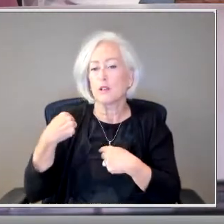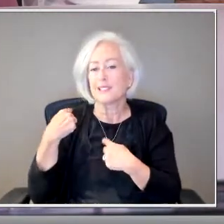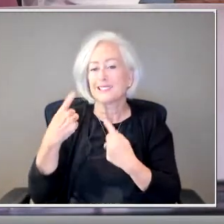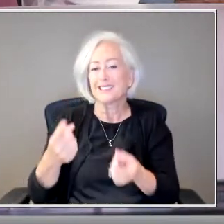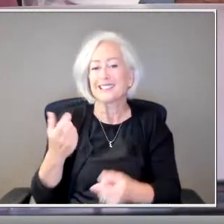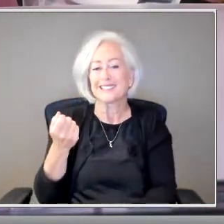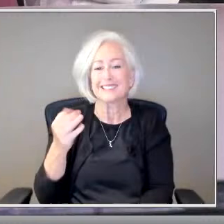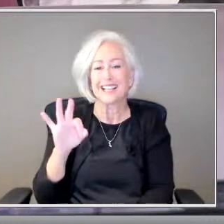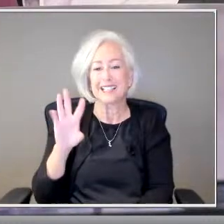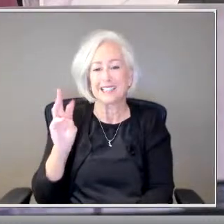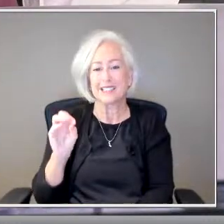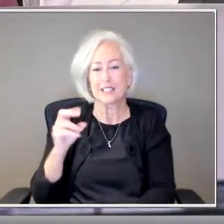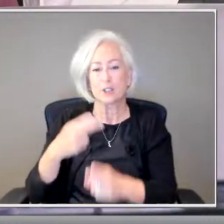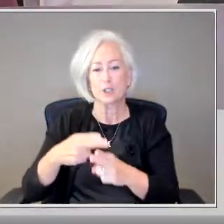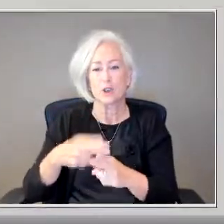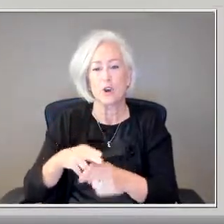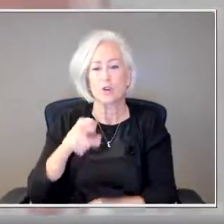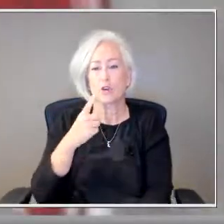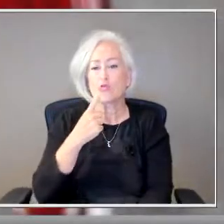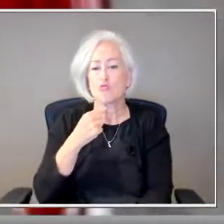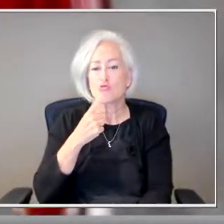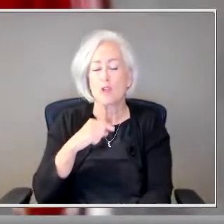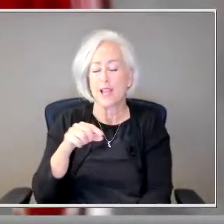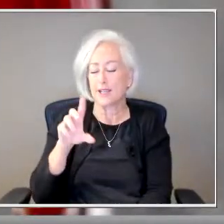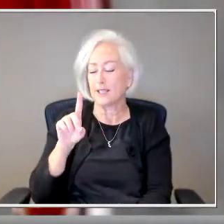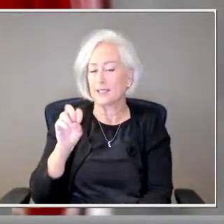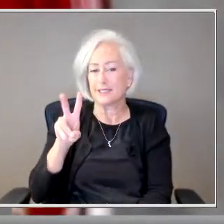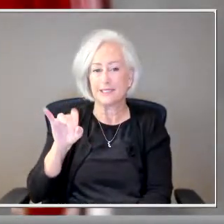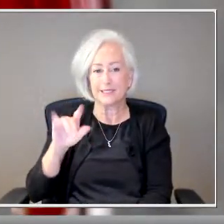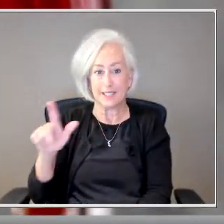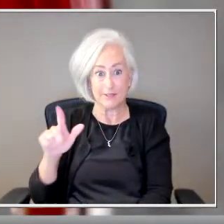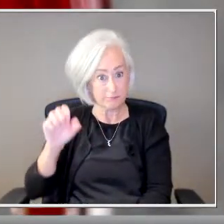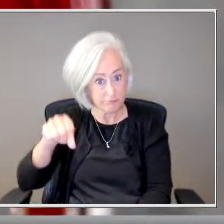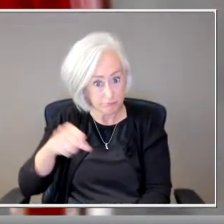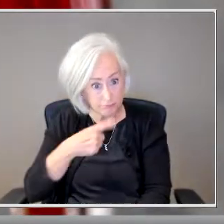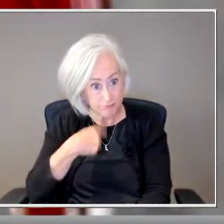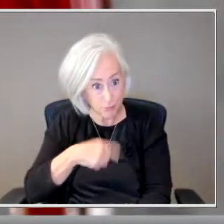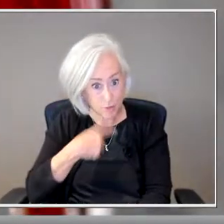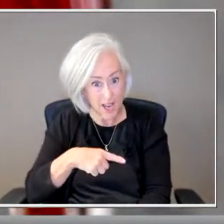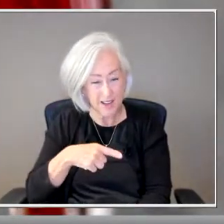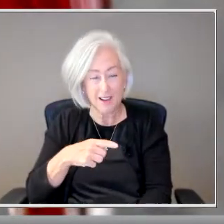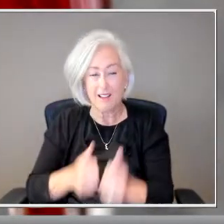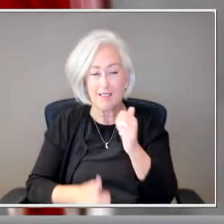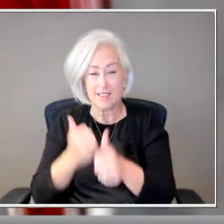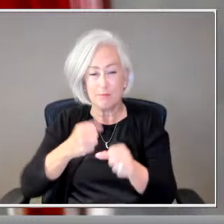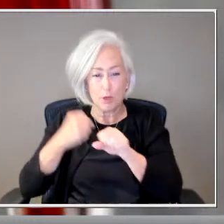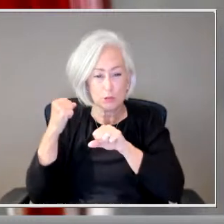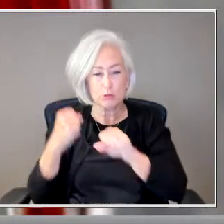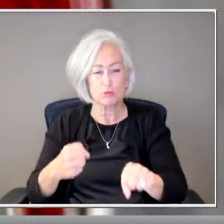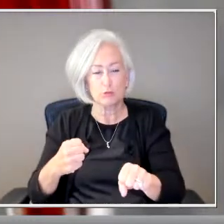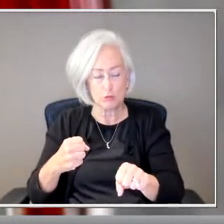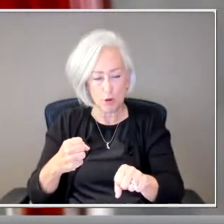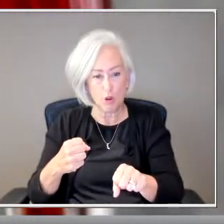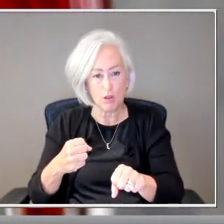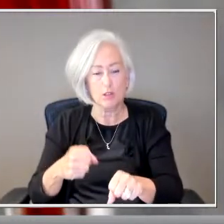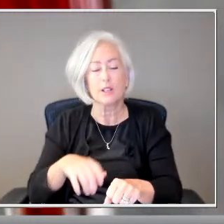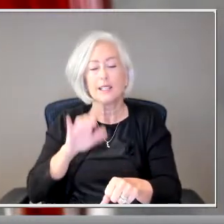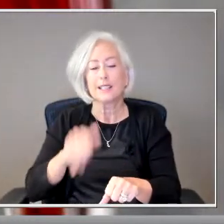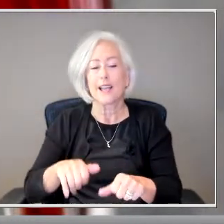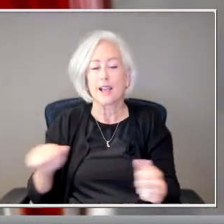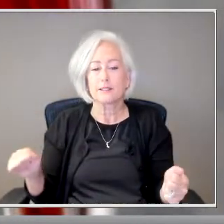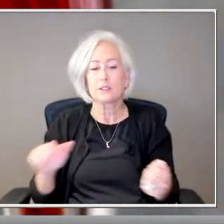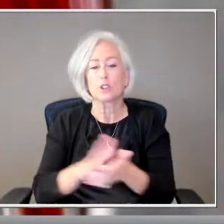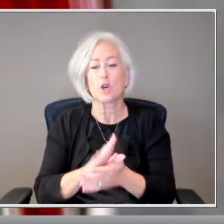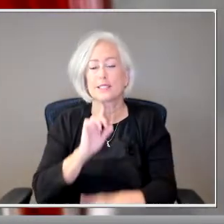Red Devil. Yes, it is red, but it's also one of the most potent FDA-approved chemotherapy drugs. It can also cause serious heart